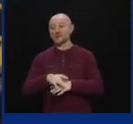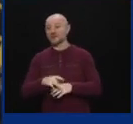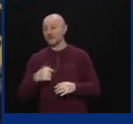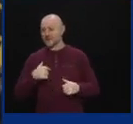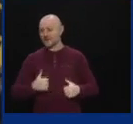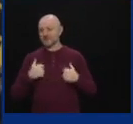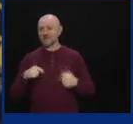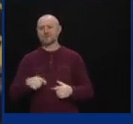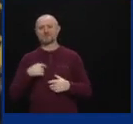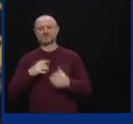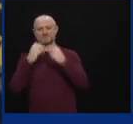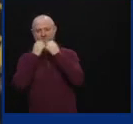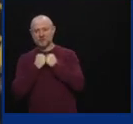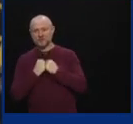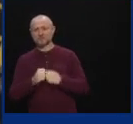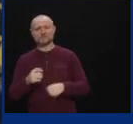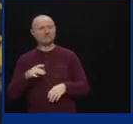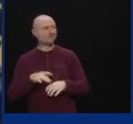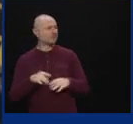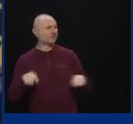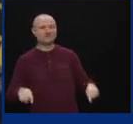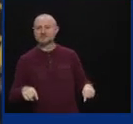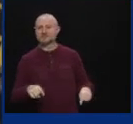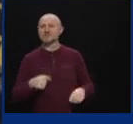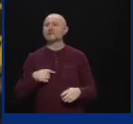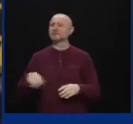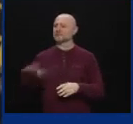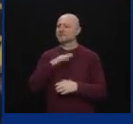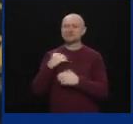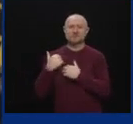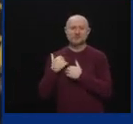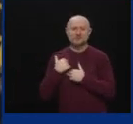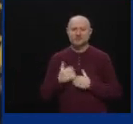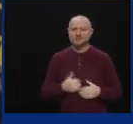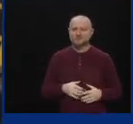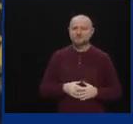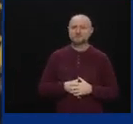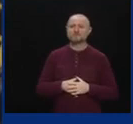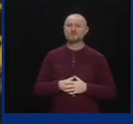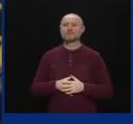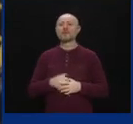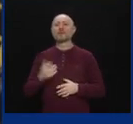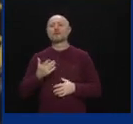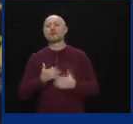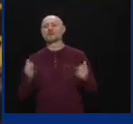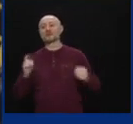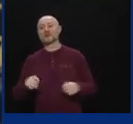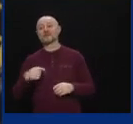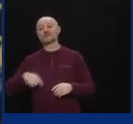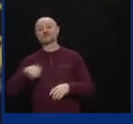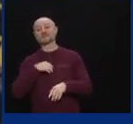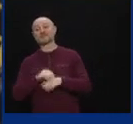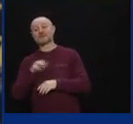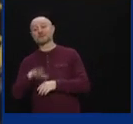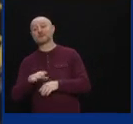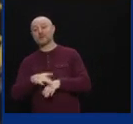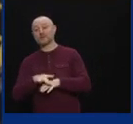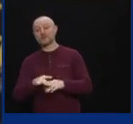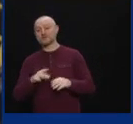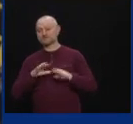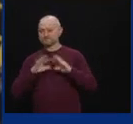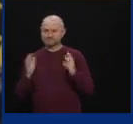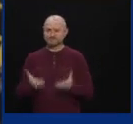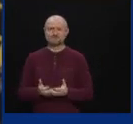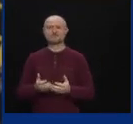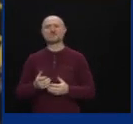our responsibility. And issues affecting Mother Earth are personal to me as someone who grew up